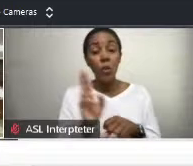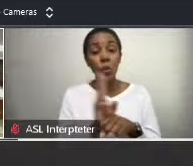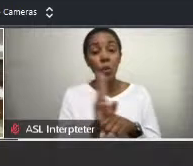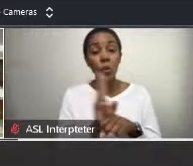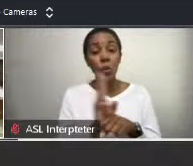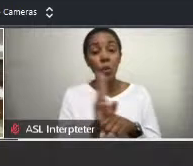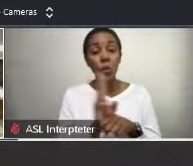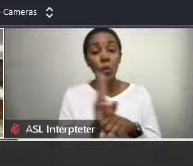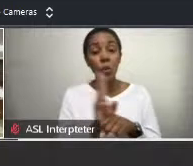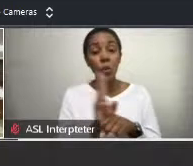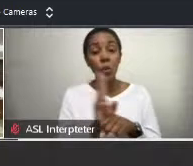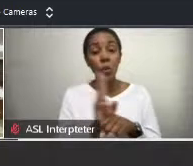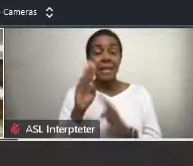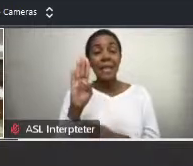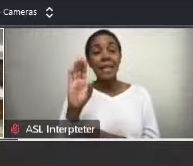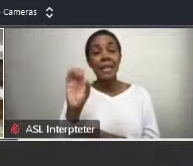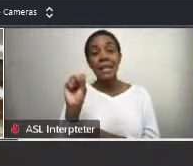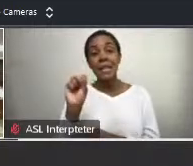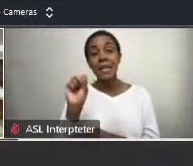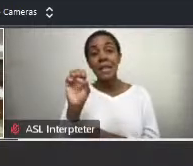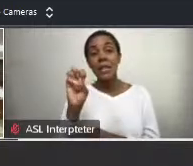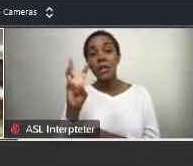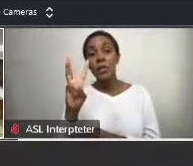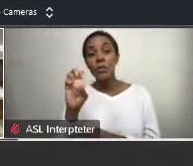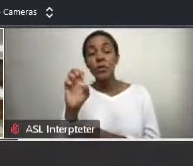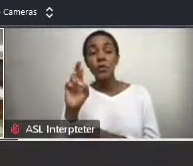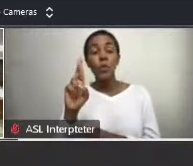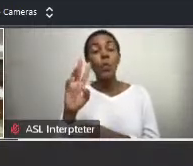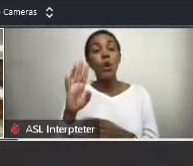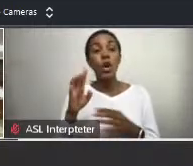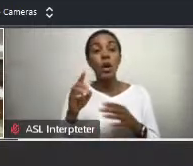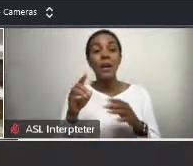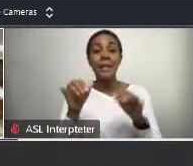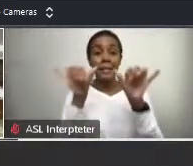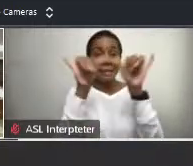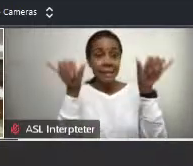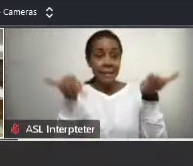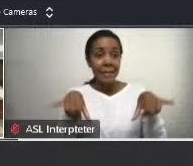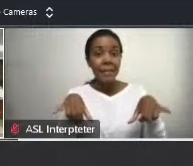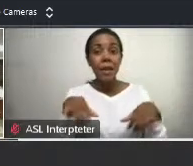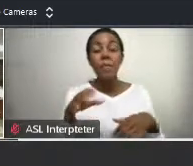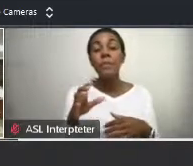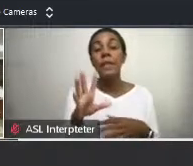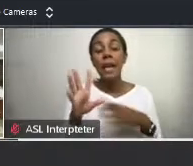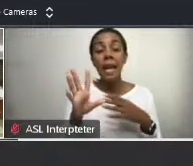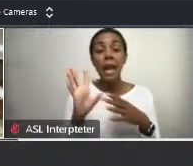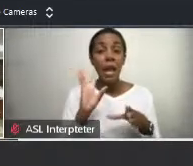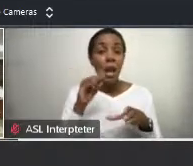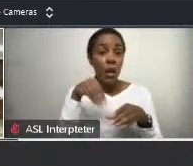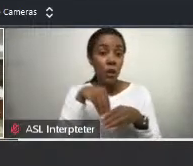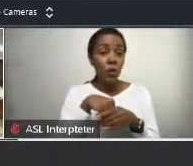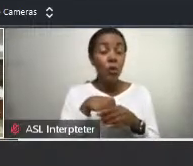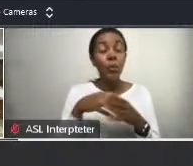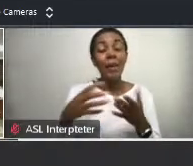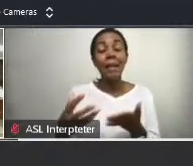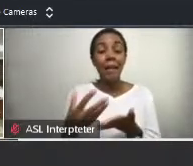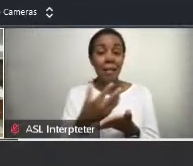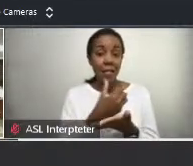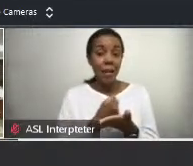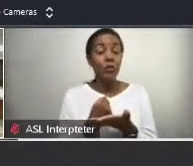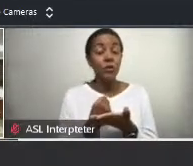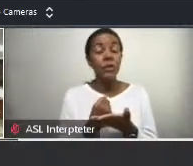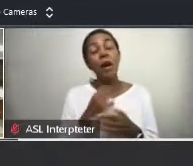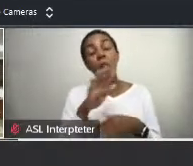sewer system in accordance with federal and state regulations to provide for protection of city public-owned treatment works, including the sanitary sewer collection system, all council districts sponsored by